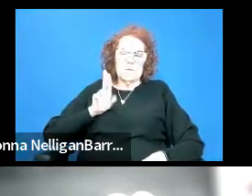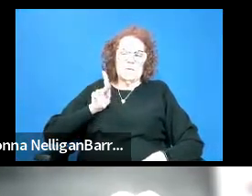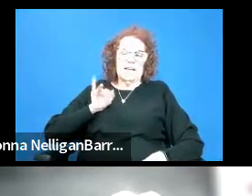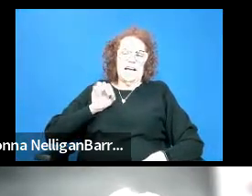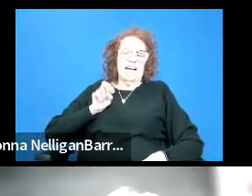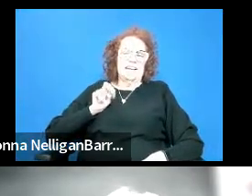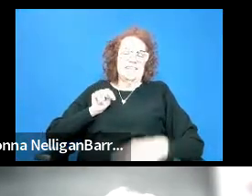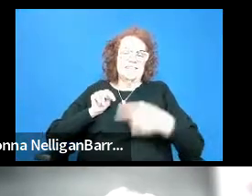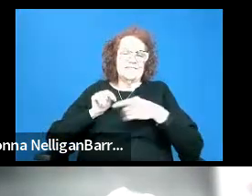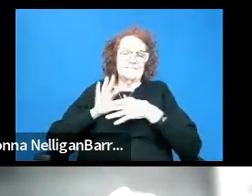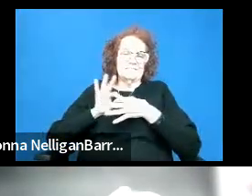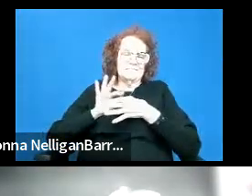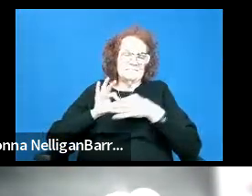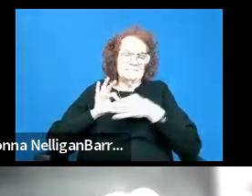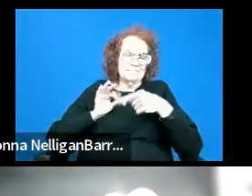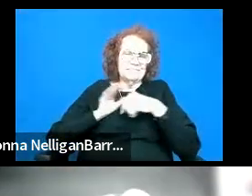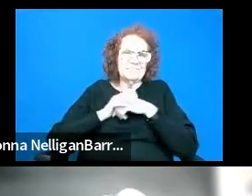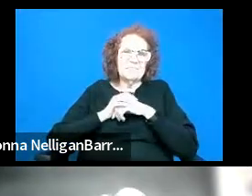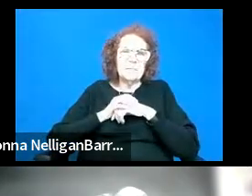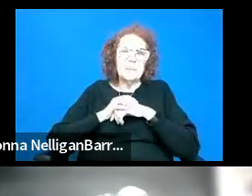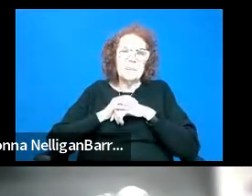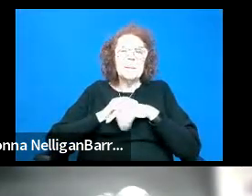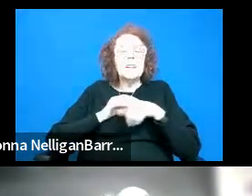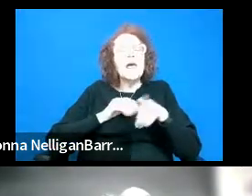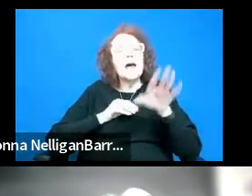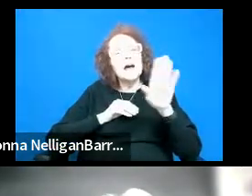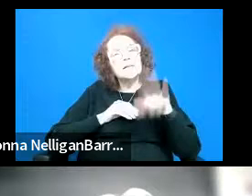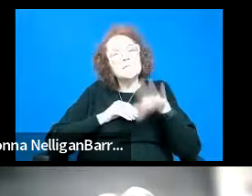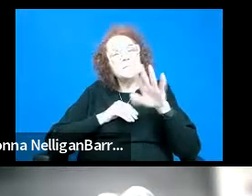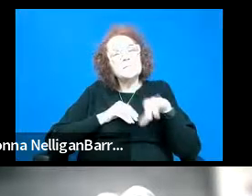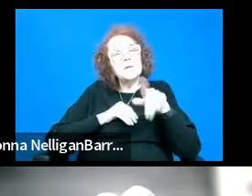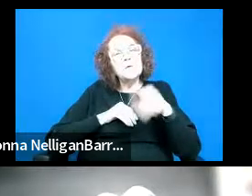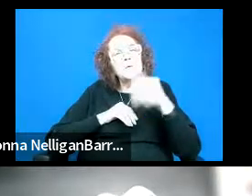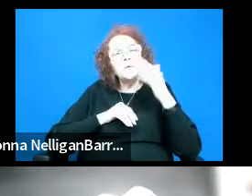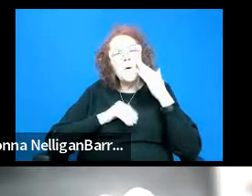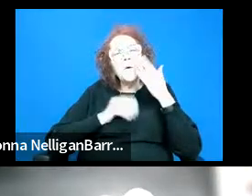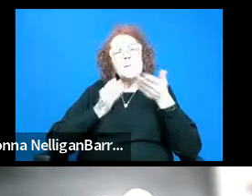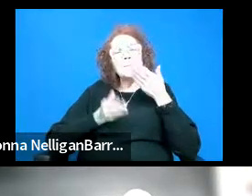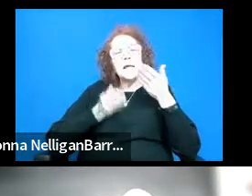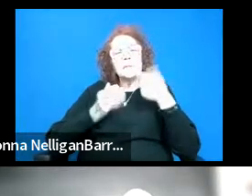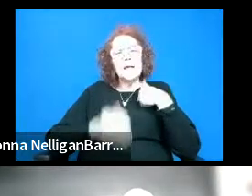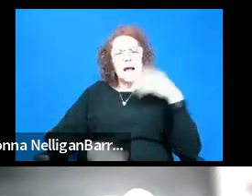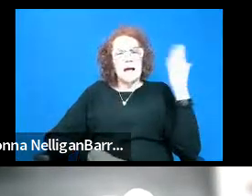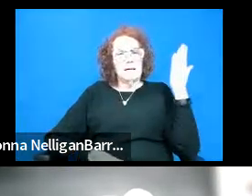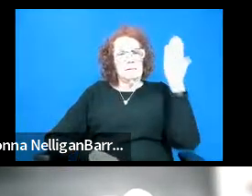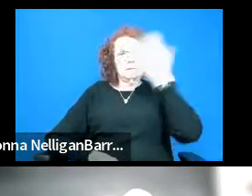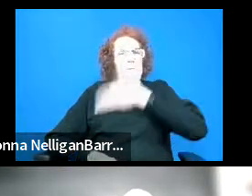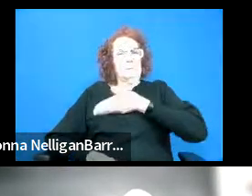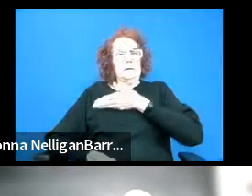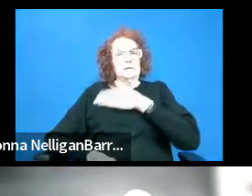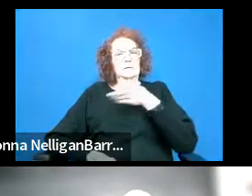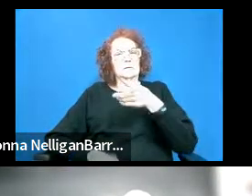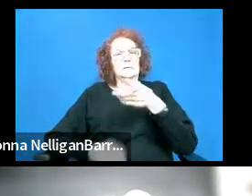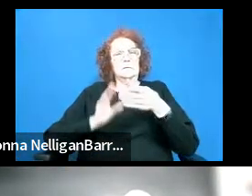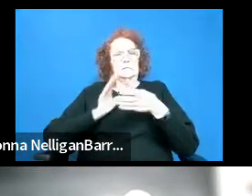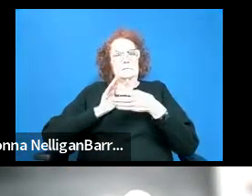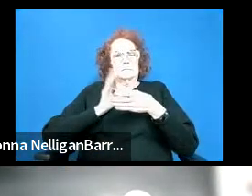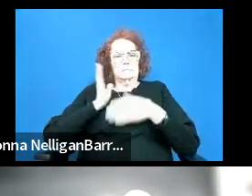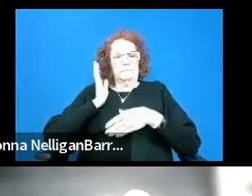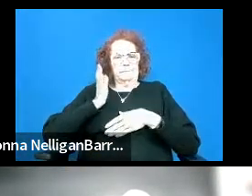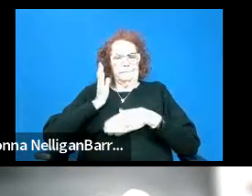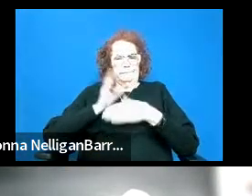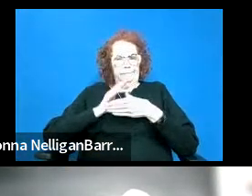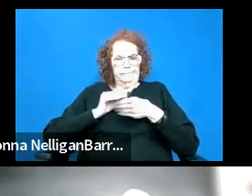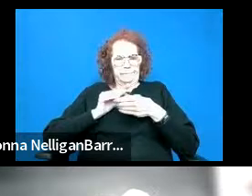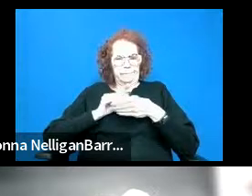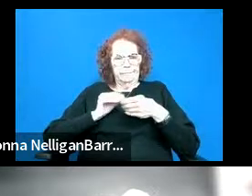it's something that, unless I missed it, you didn't talk about, and that's probably because we didn't ask you to report on it. But can you talk a little bit